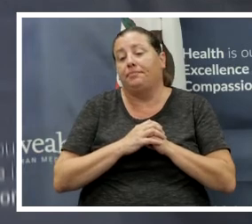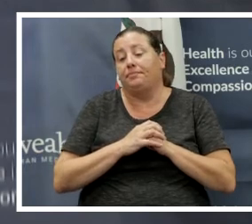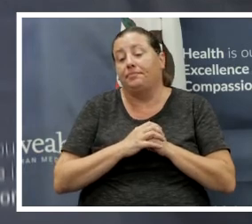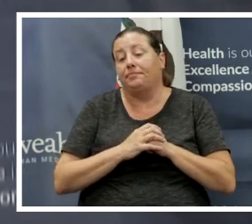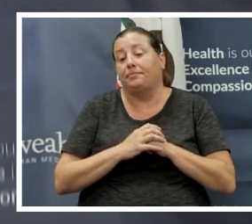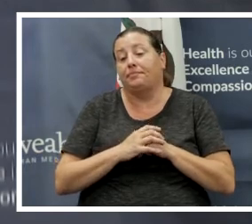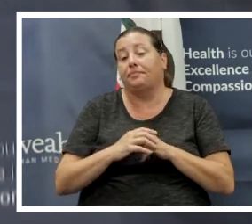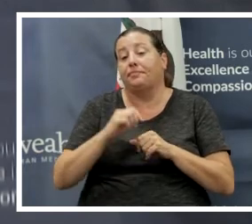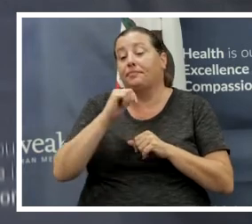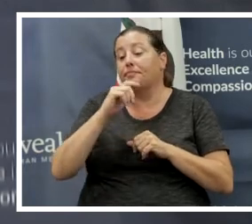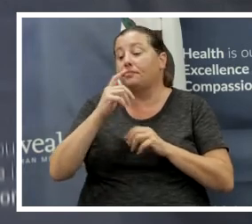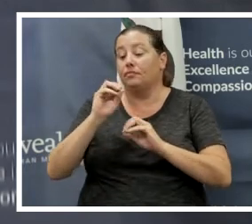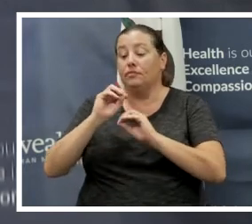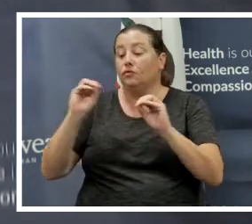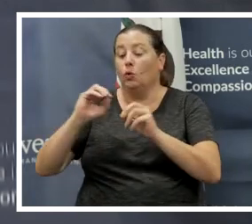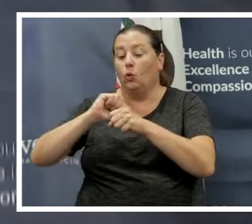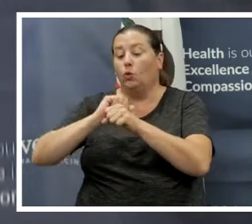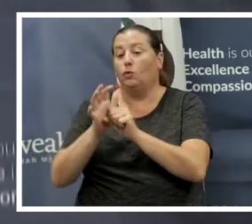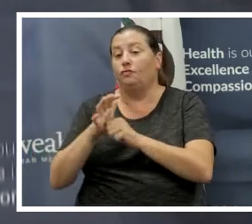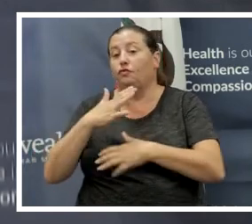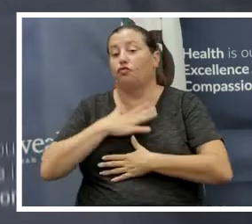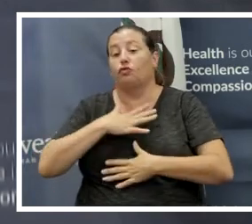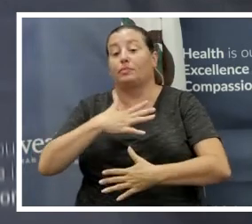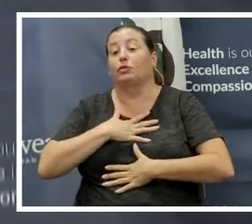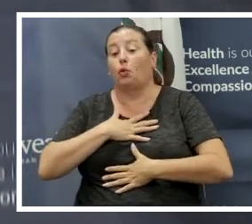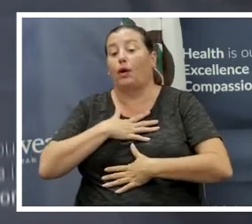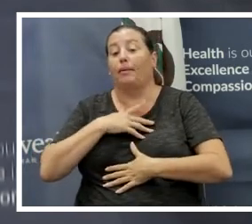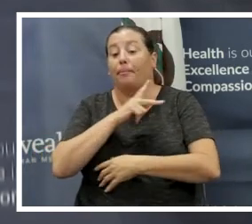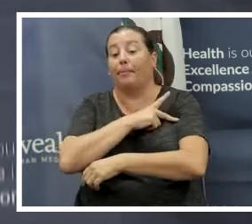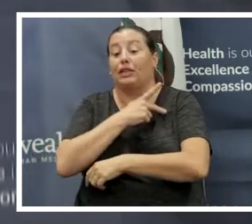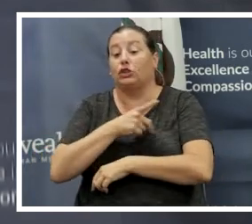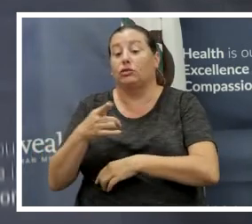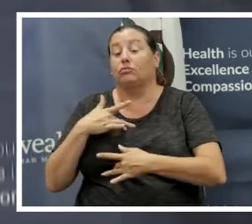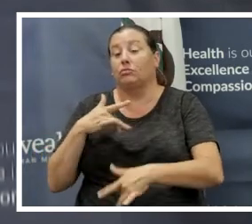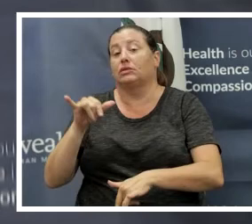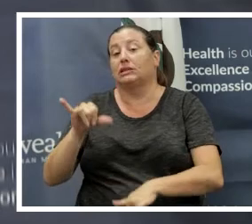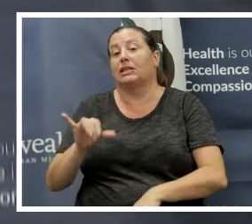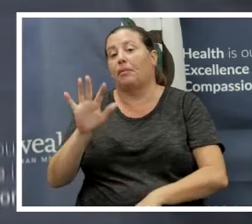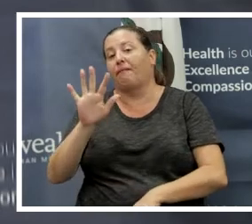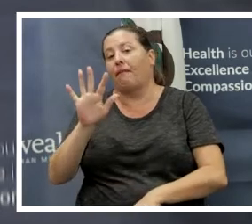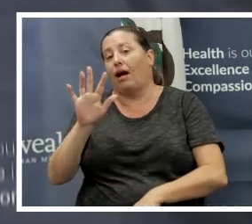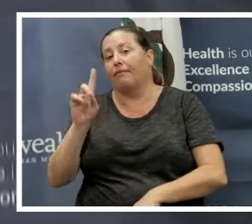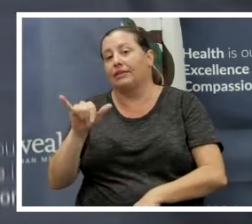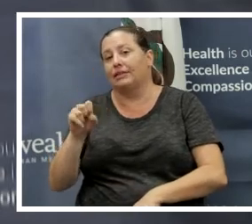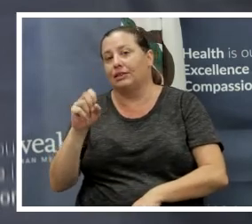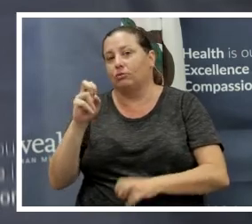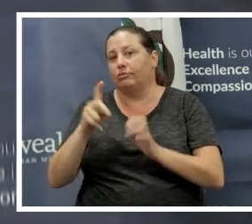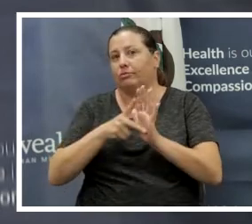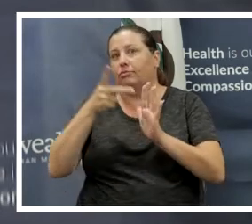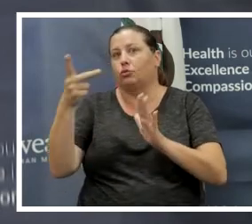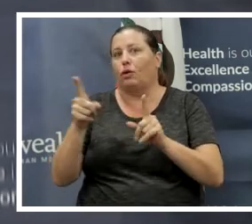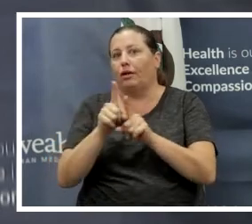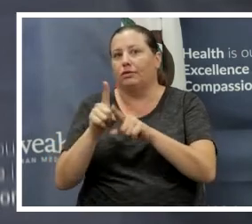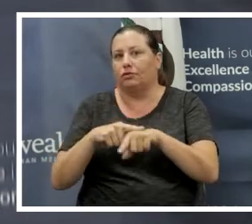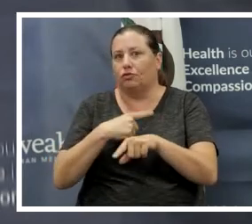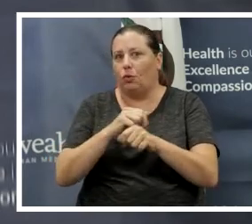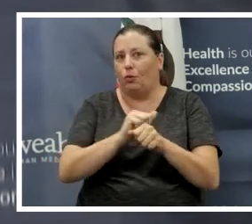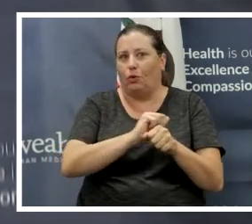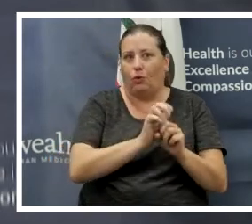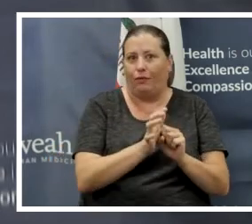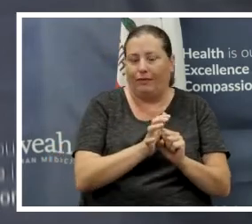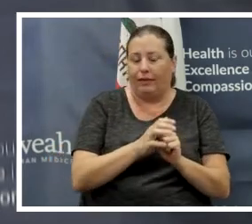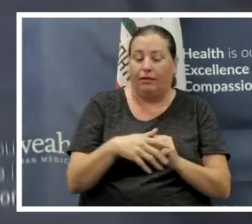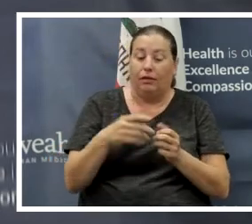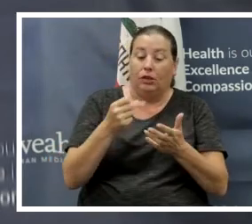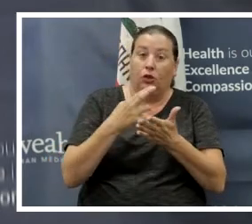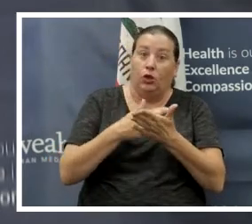non-COVID respiratory distress patient would generally stay about 5.5 days, so 2 times as long. And the resources